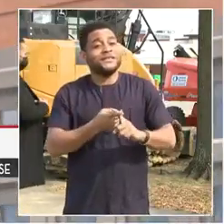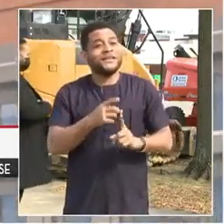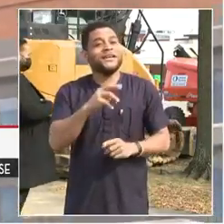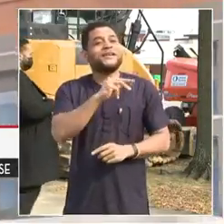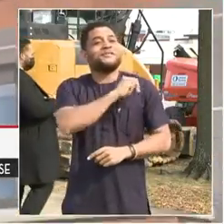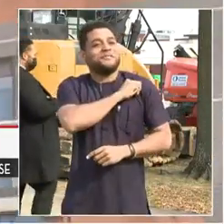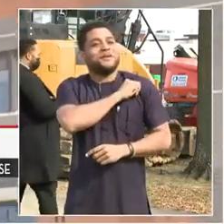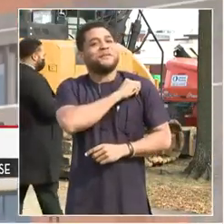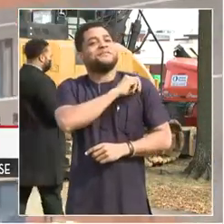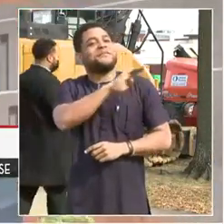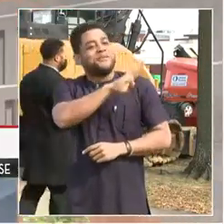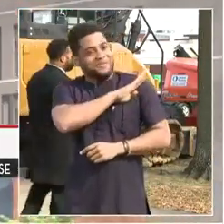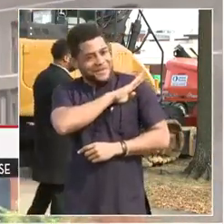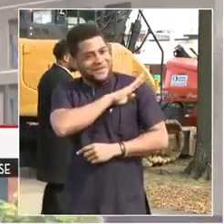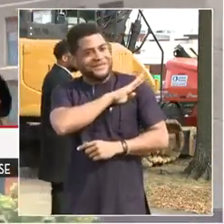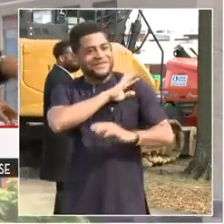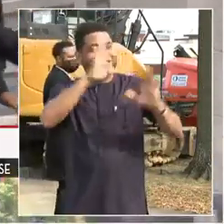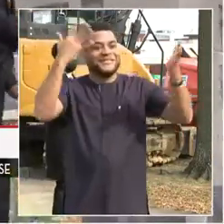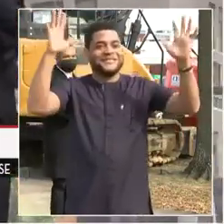Bowser.